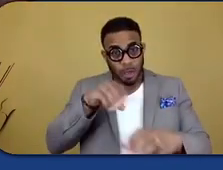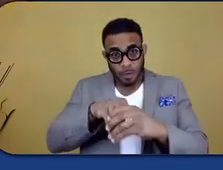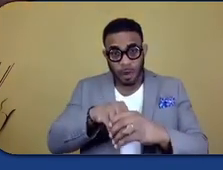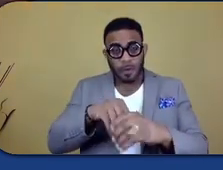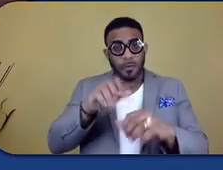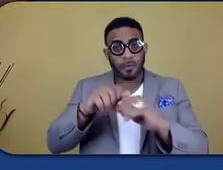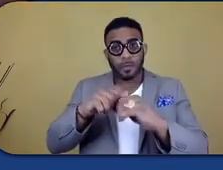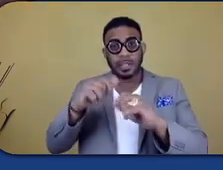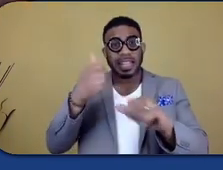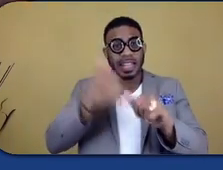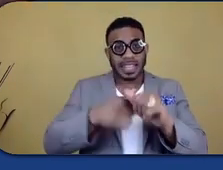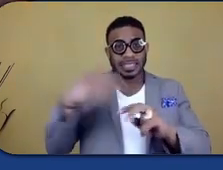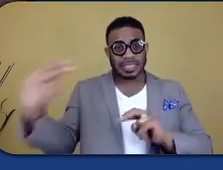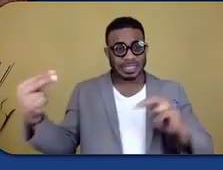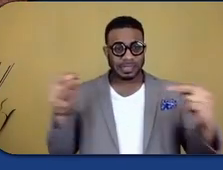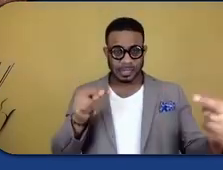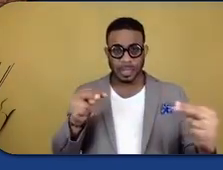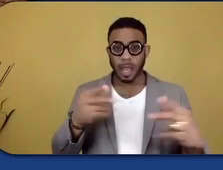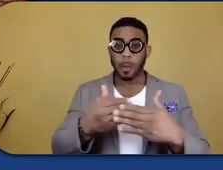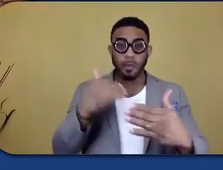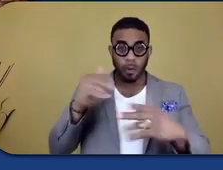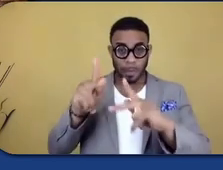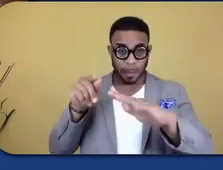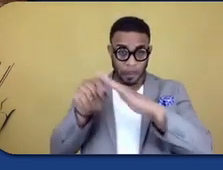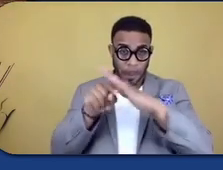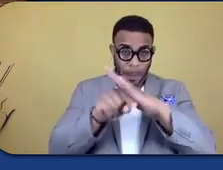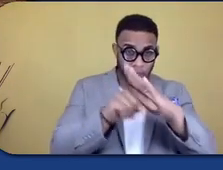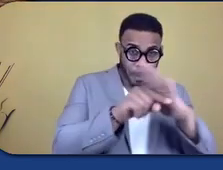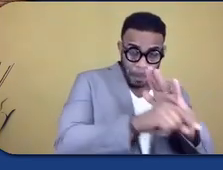before the collapse because we may not have any other options.